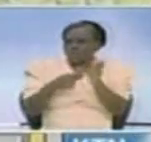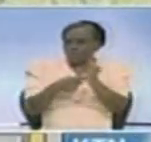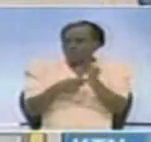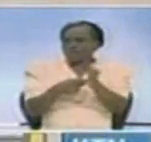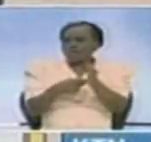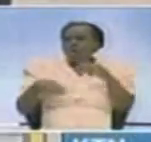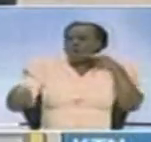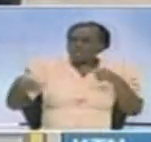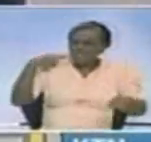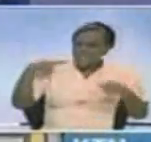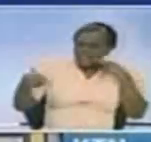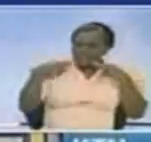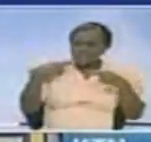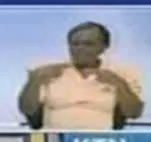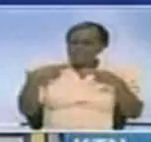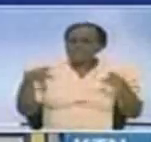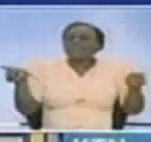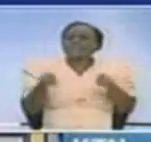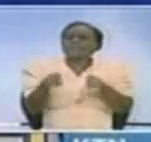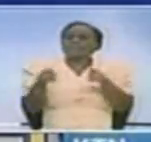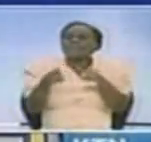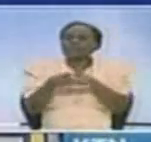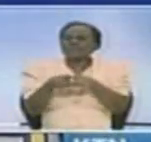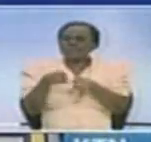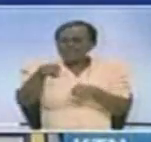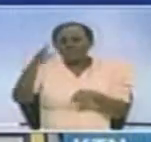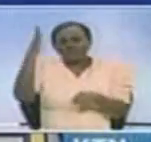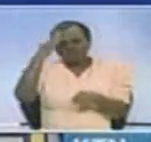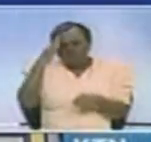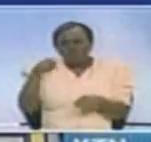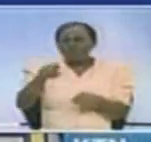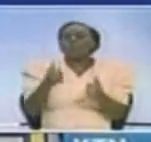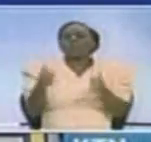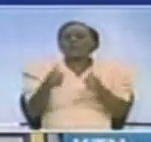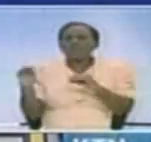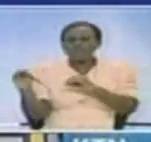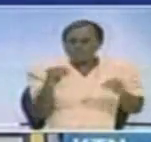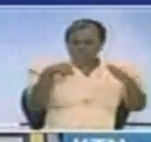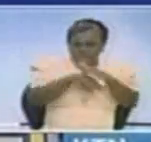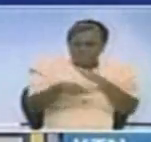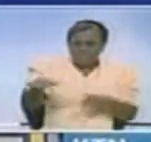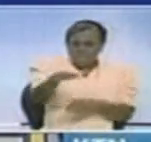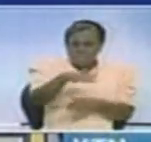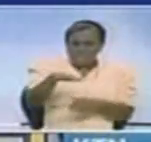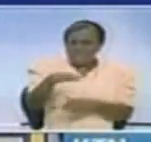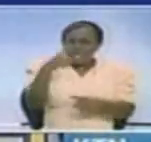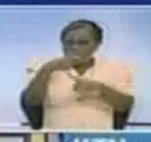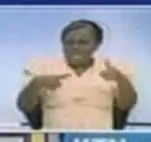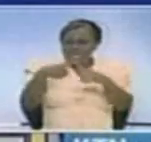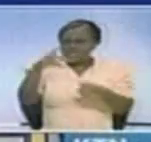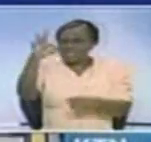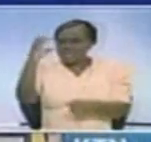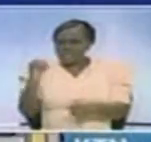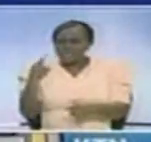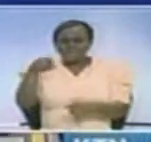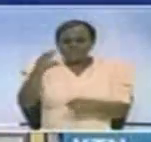hotels where liquor is sold. They're dividing the newcomers, the people who have moved into these areas in the last 30 years or 20 years,